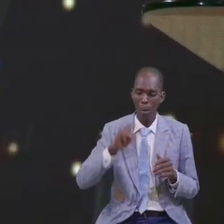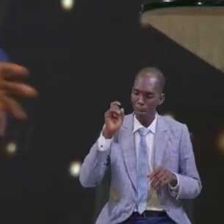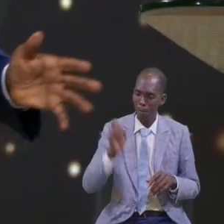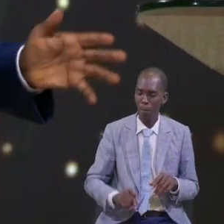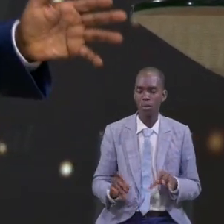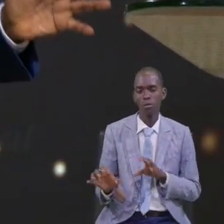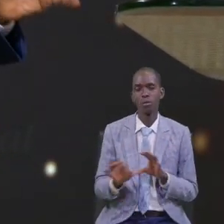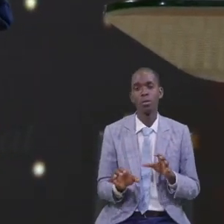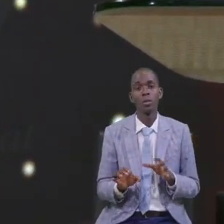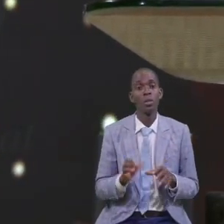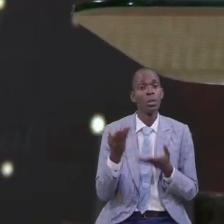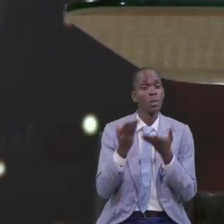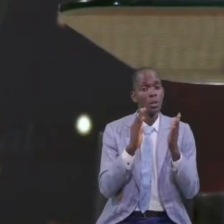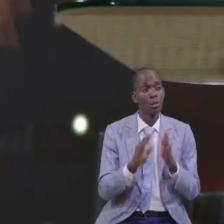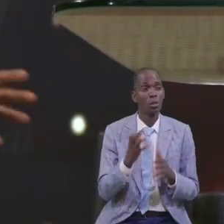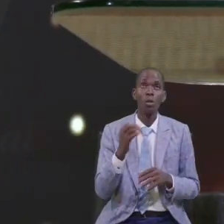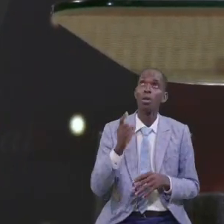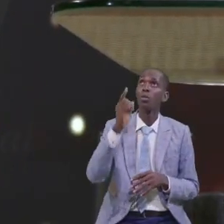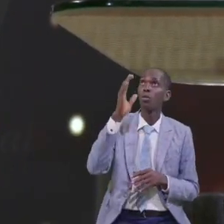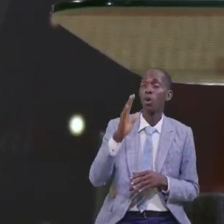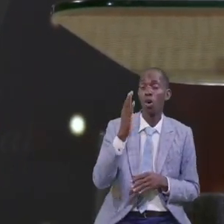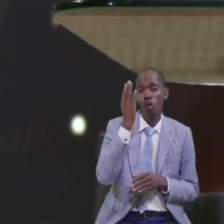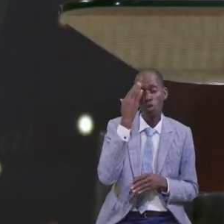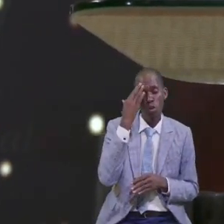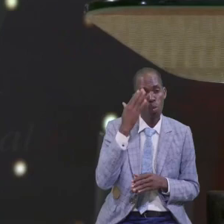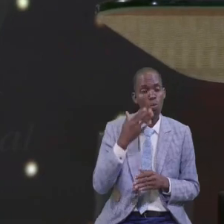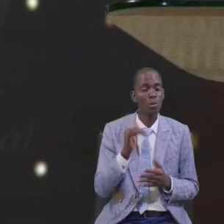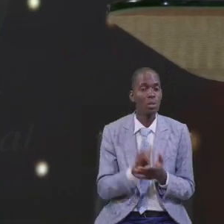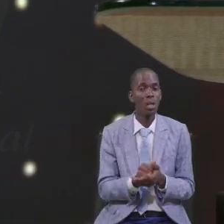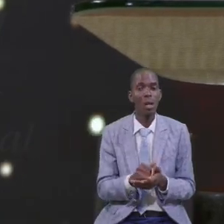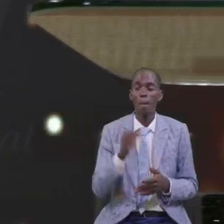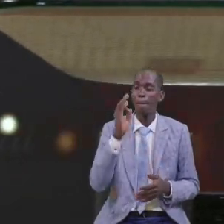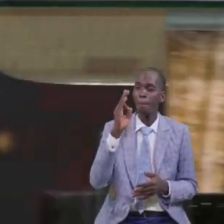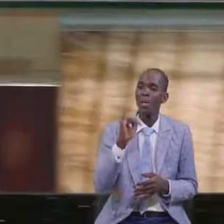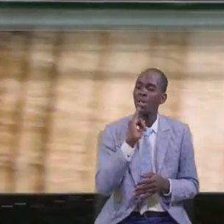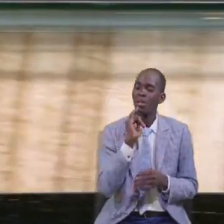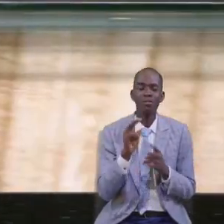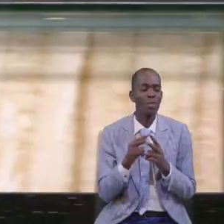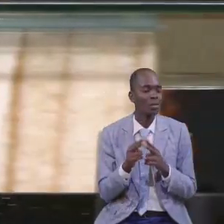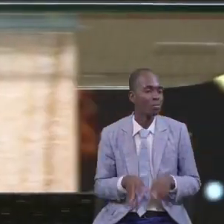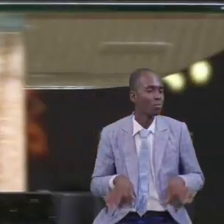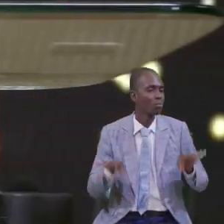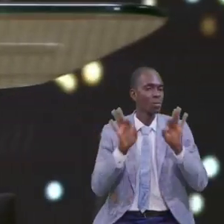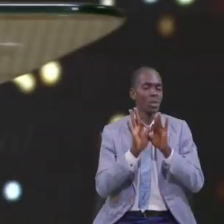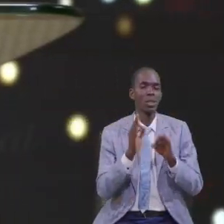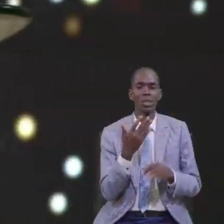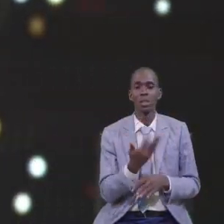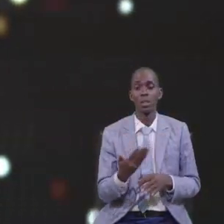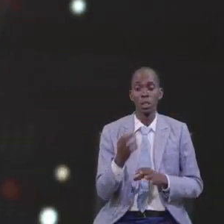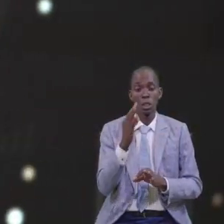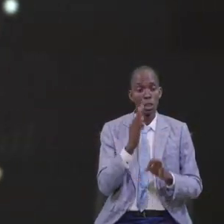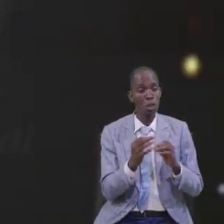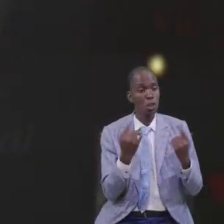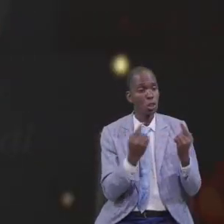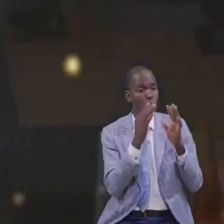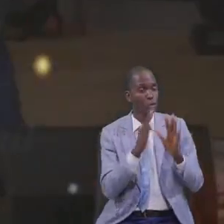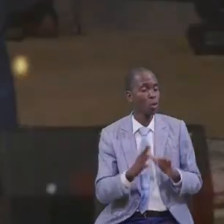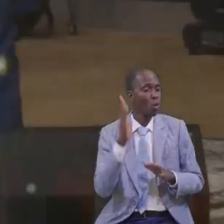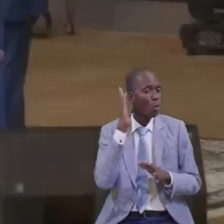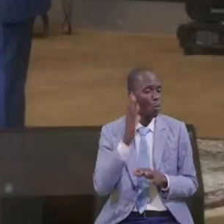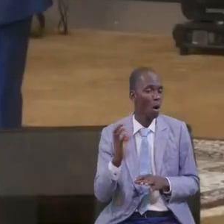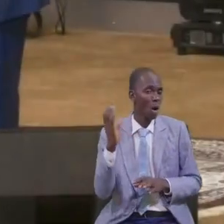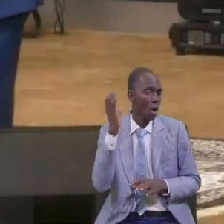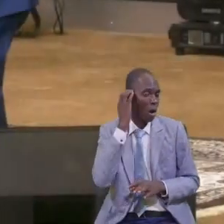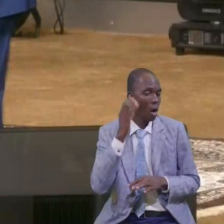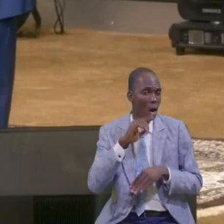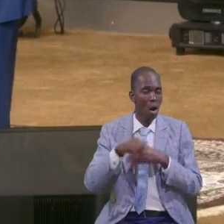God believe that preaching is the essential thing. If sinners are going to hear about repentance and they are